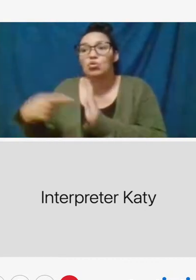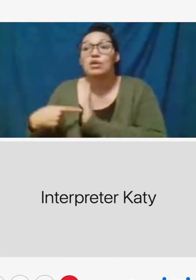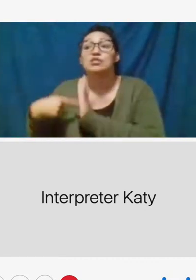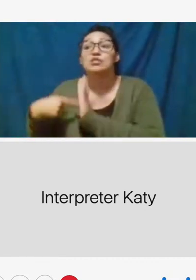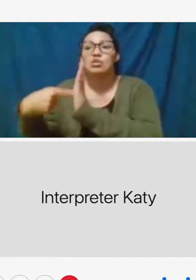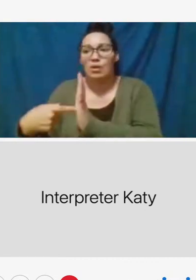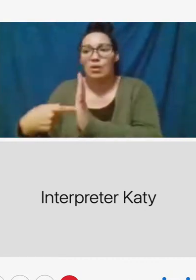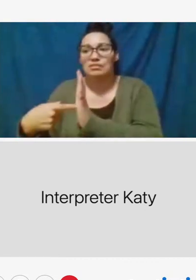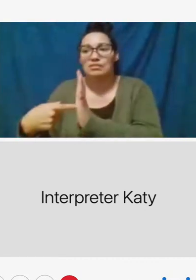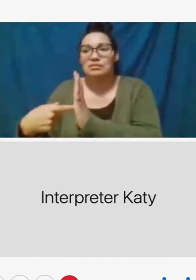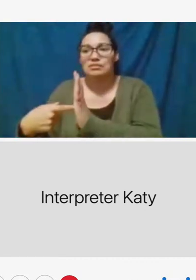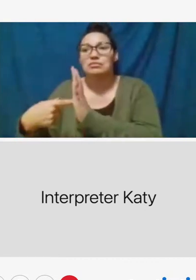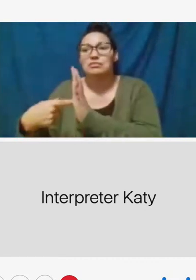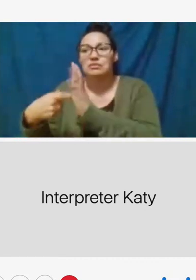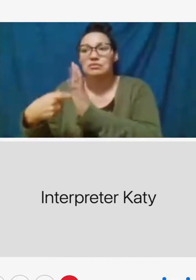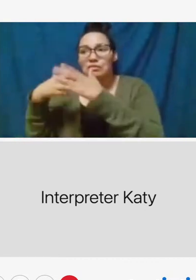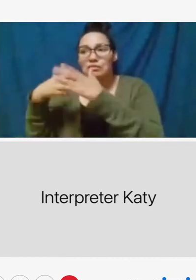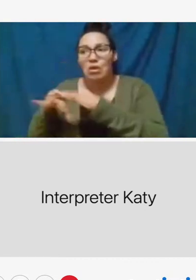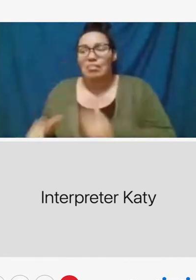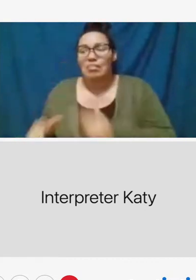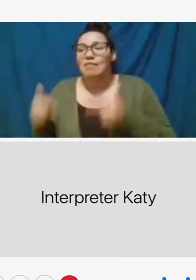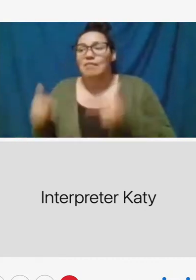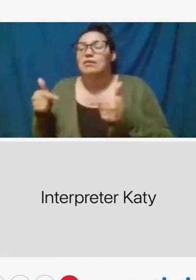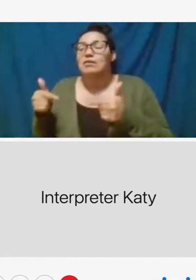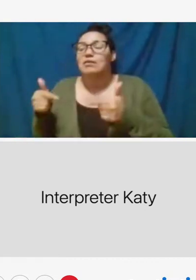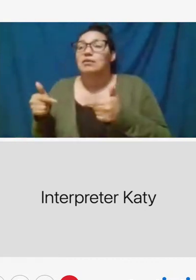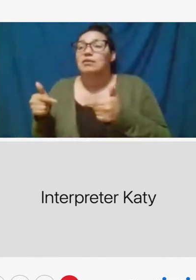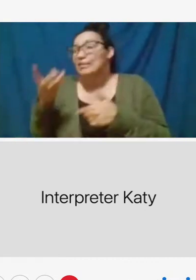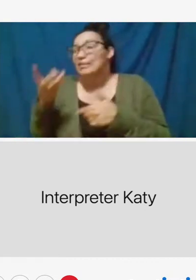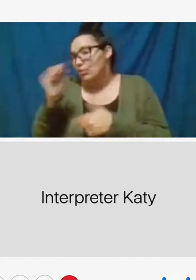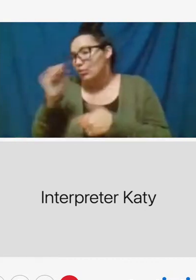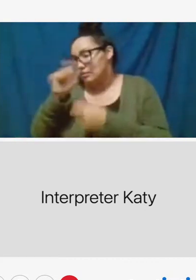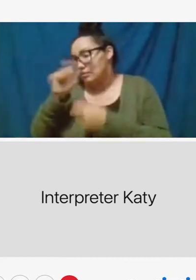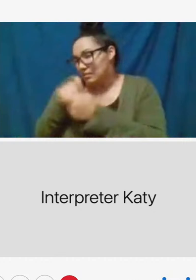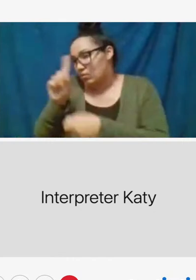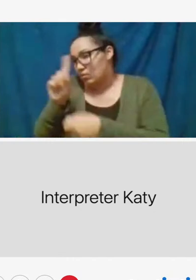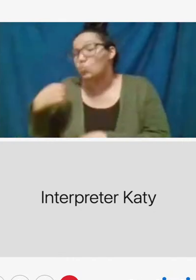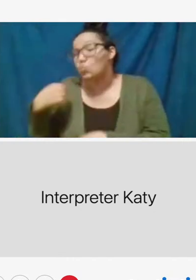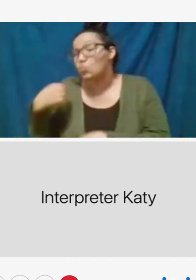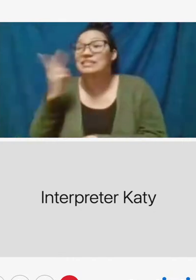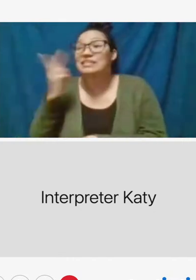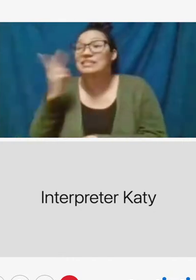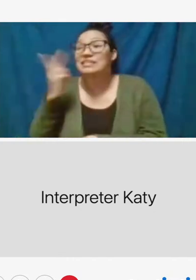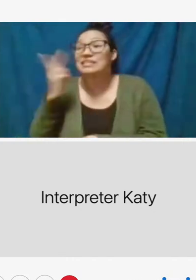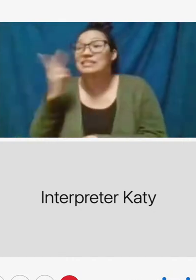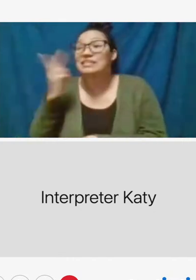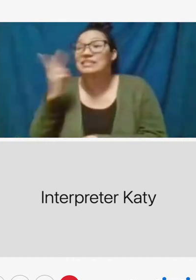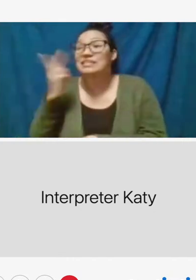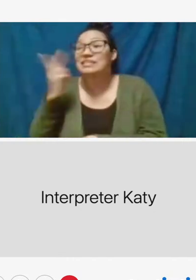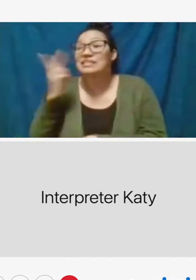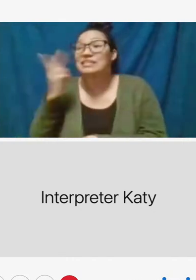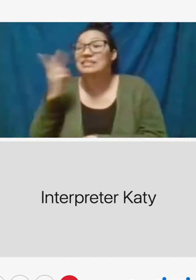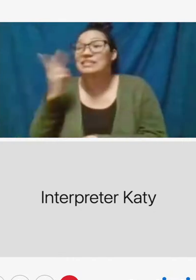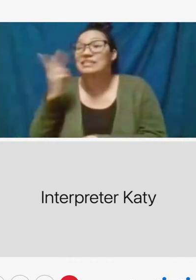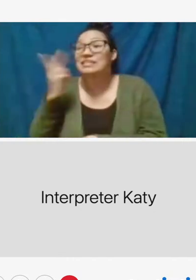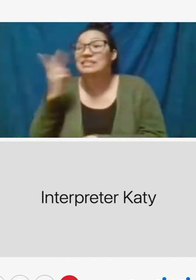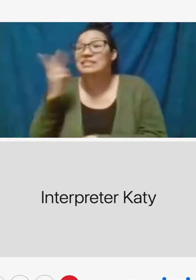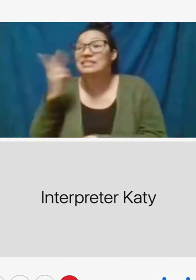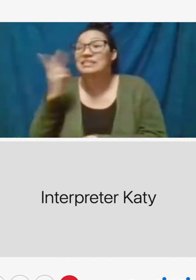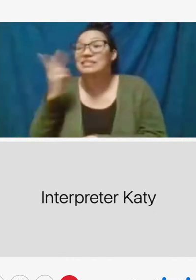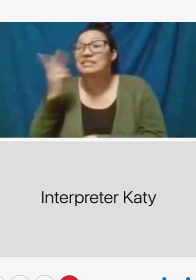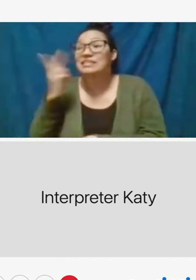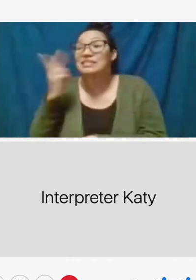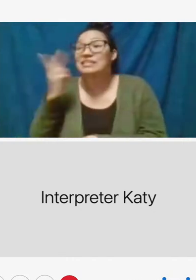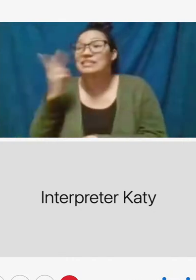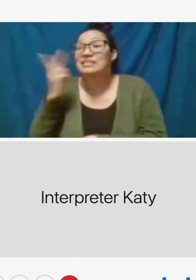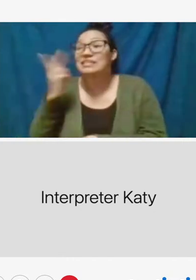um want to ask a couple of specific questions we're seeing increased rates of substance use disorder obviously and I imag in certainly in adults